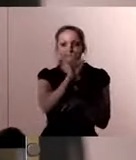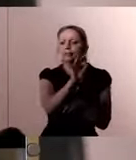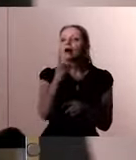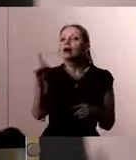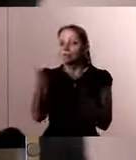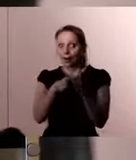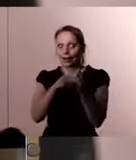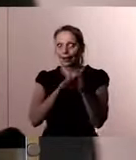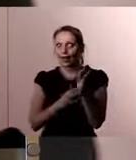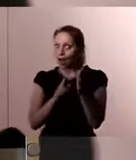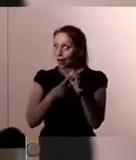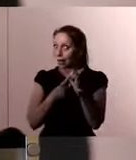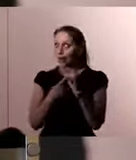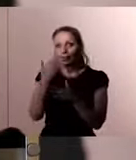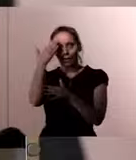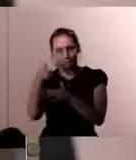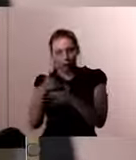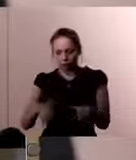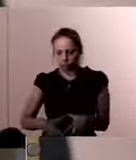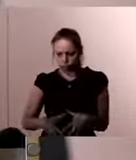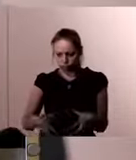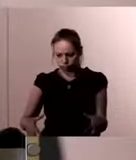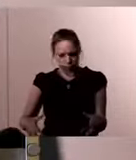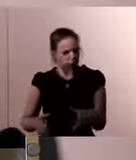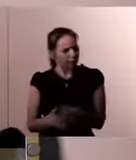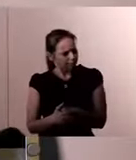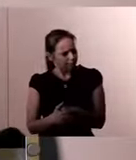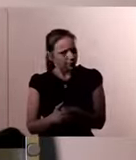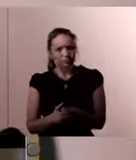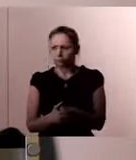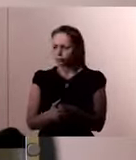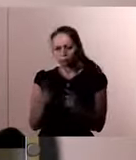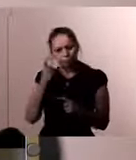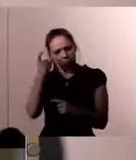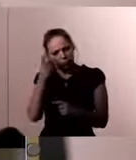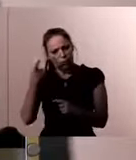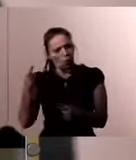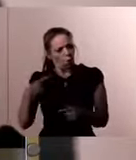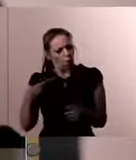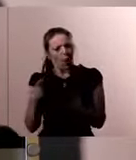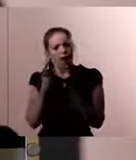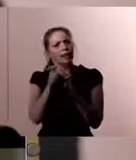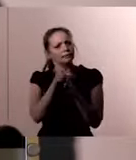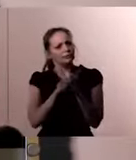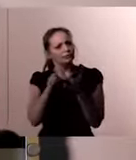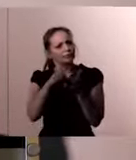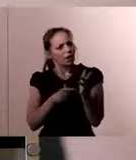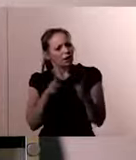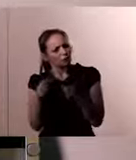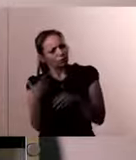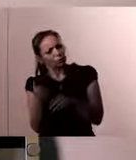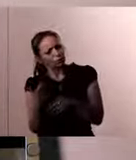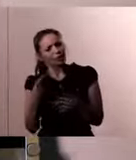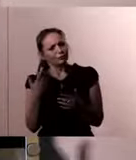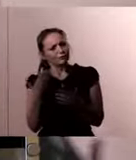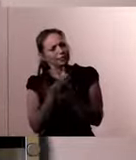weight. And this was very confusing to everyone because the diets of the animals are very carefully controlled and it keeps them, to keep them healthy.